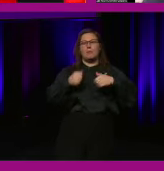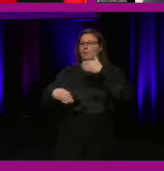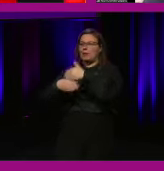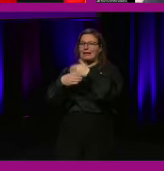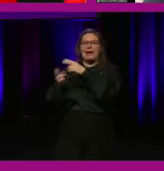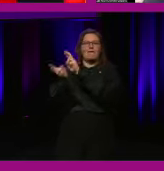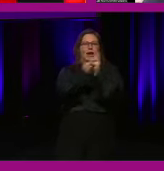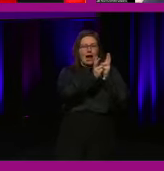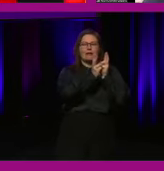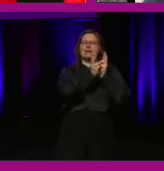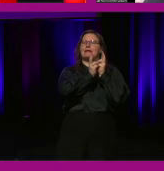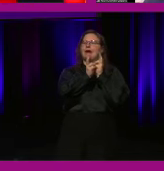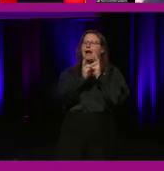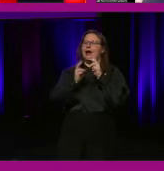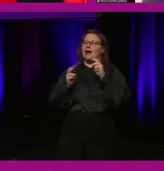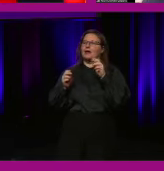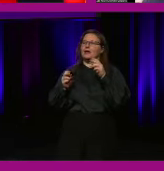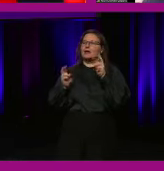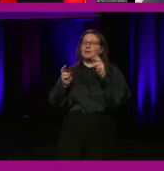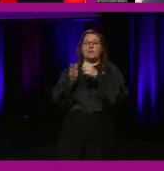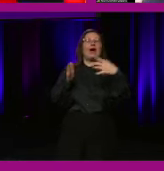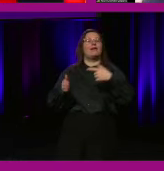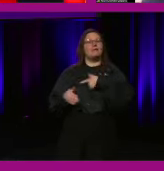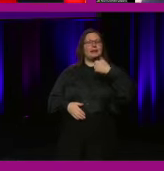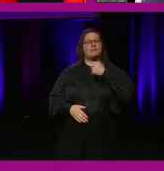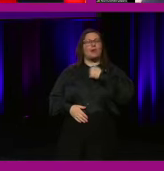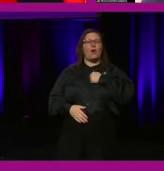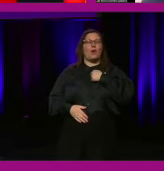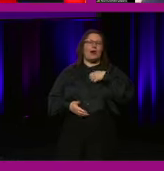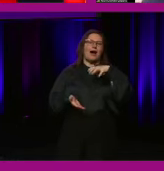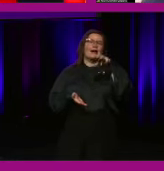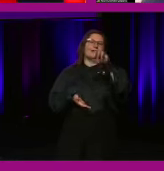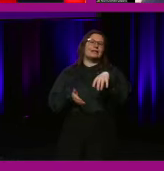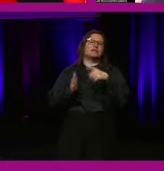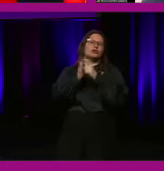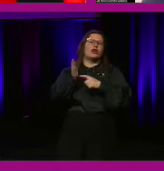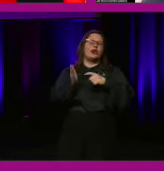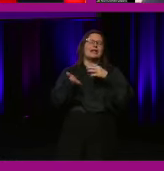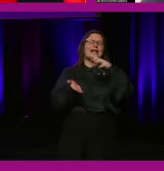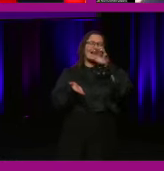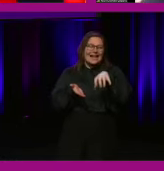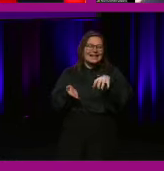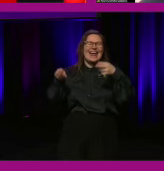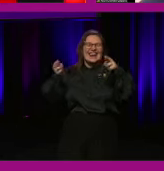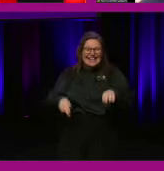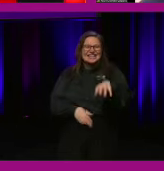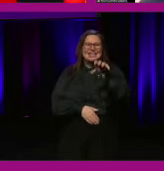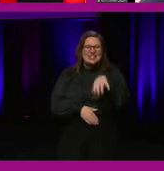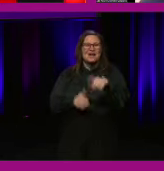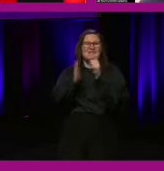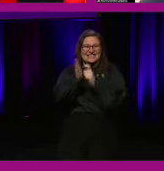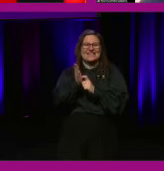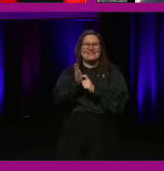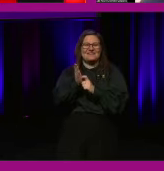a manner that we can uphold a rule of law and decency and all this. But rights, to me, are